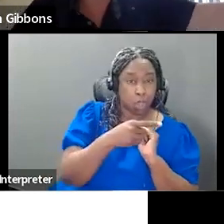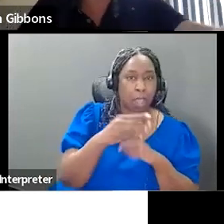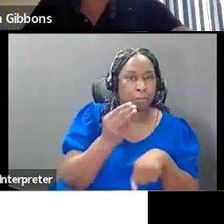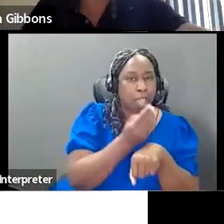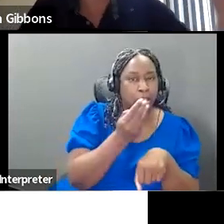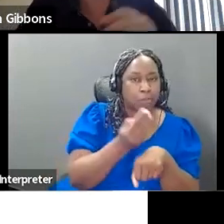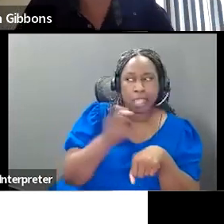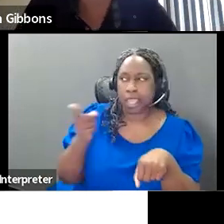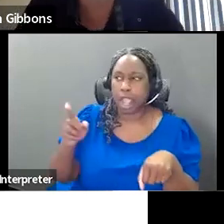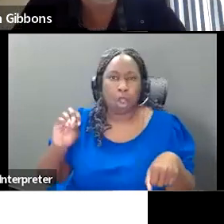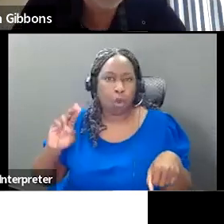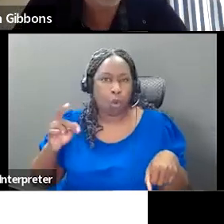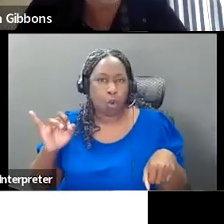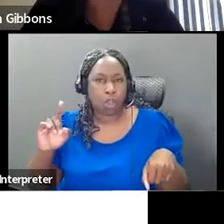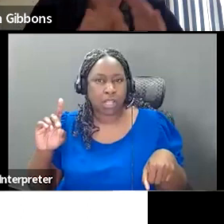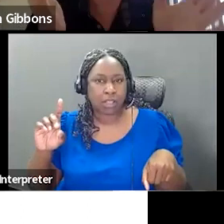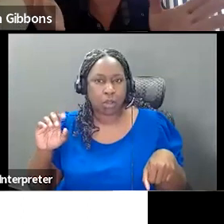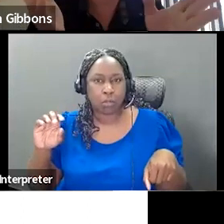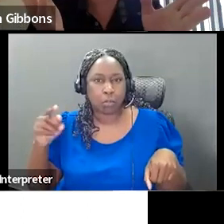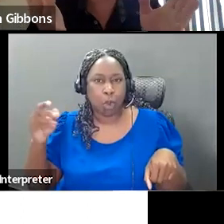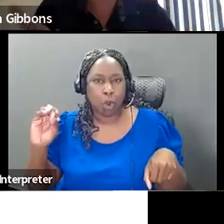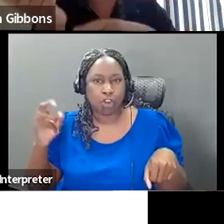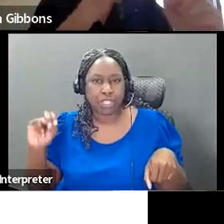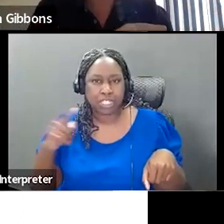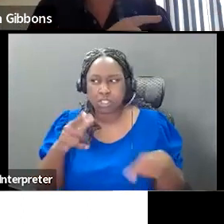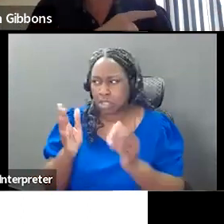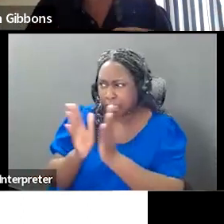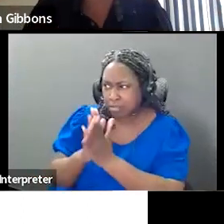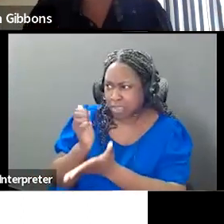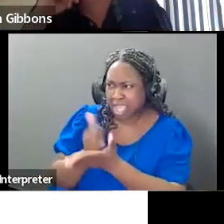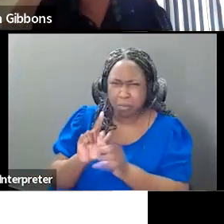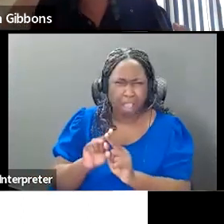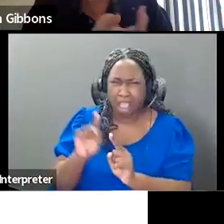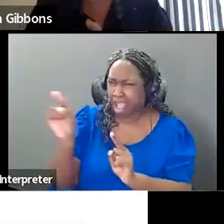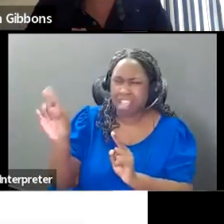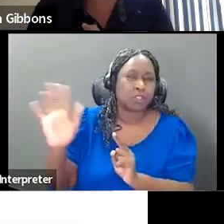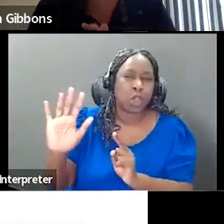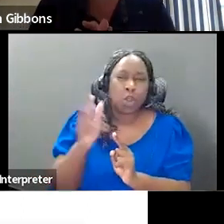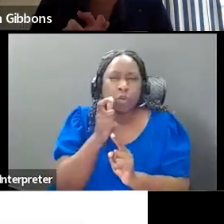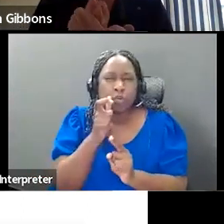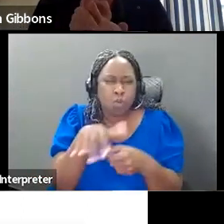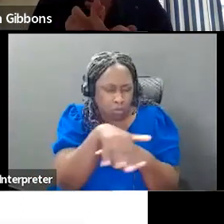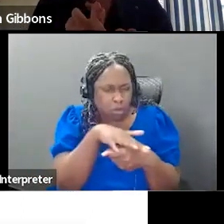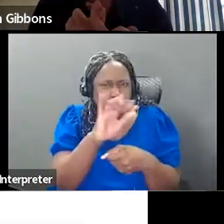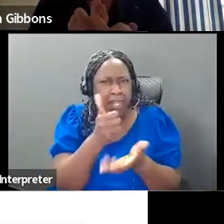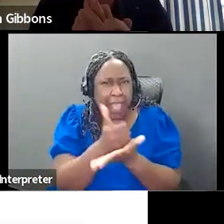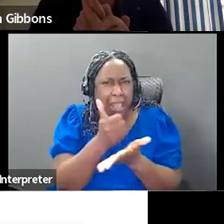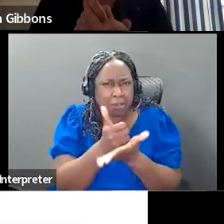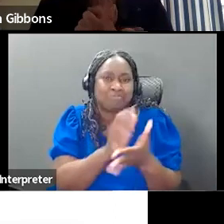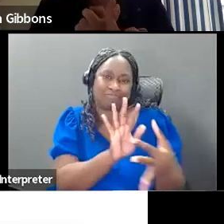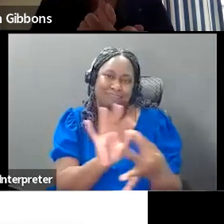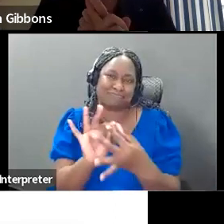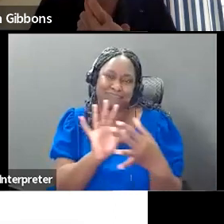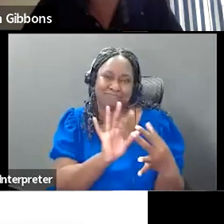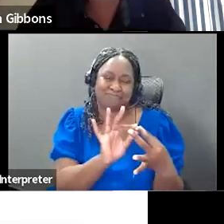help you out, but someone who lives a couple blocks away, maybe so. And that's the idea behind locals. There's 2 big local events coming up. Our friends in Detroit have a meetup coming